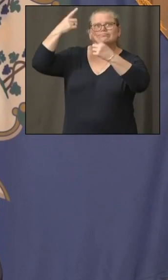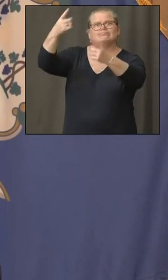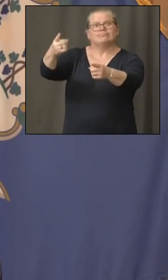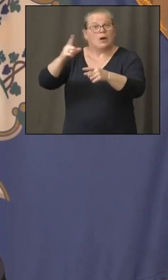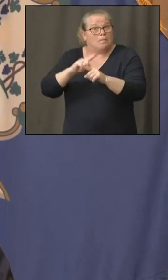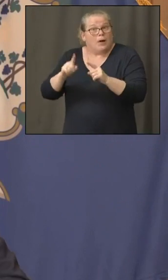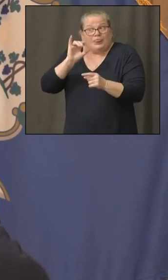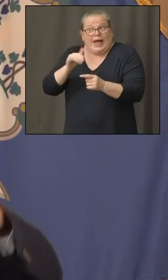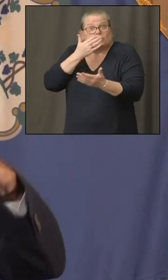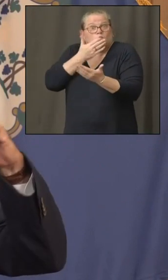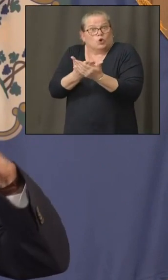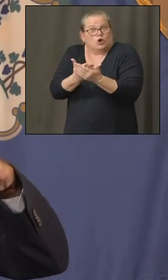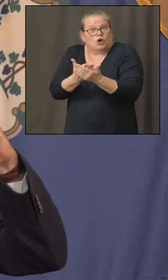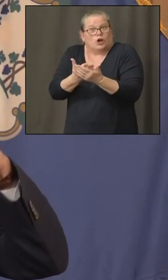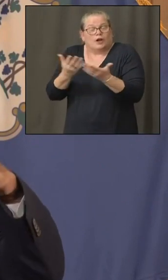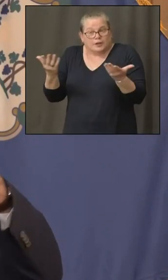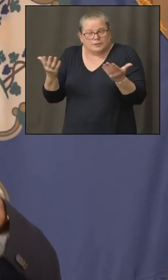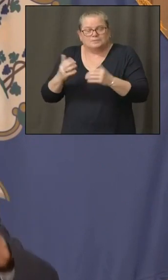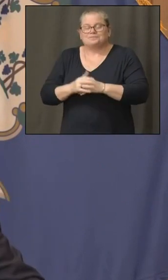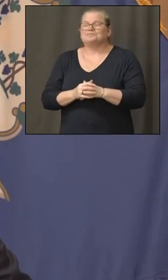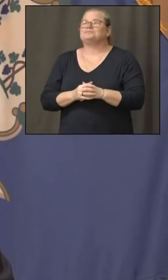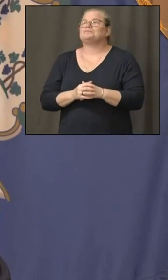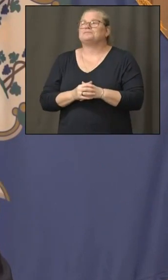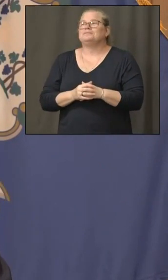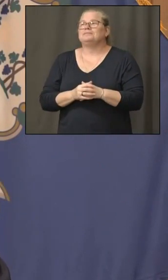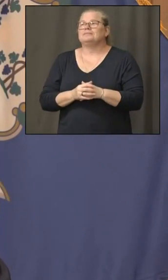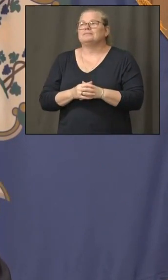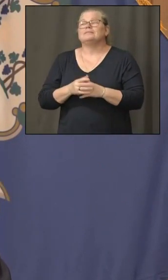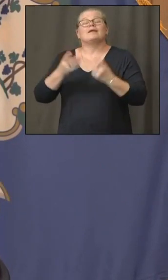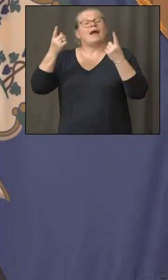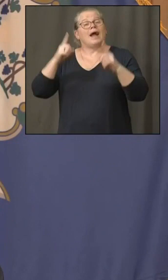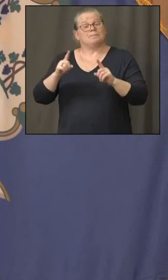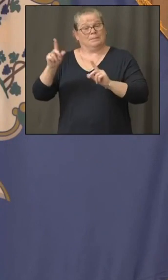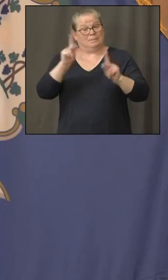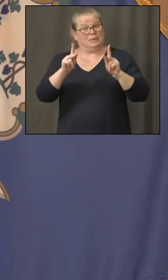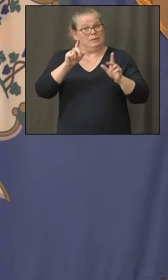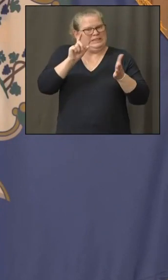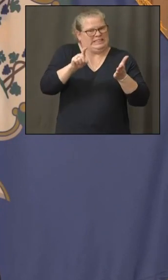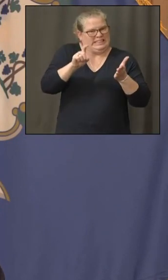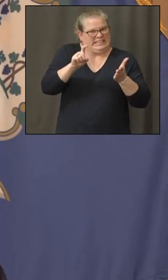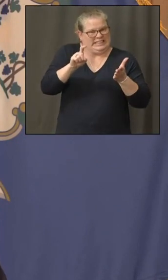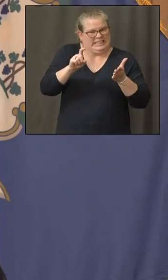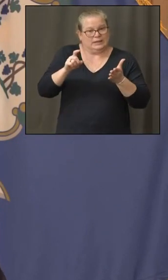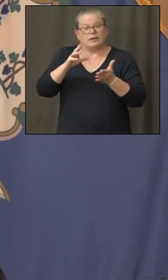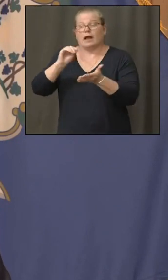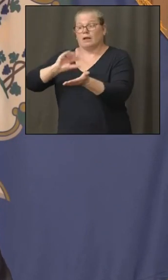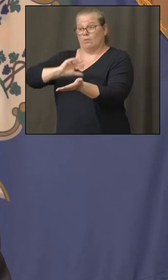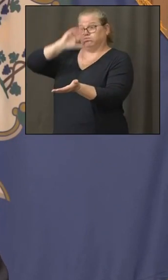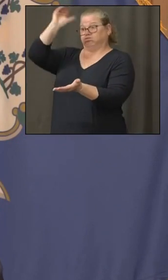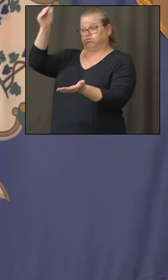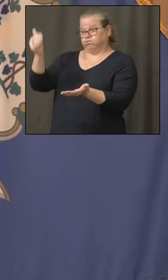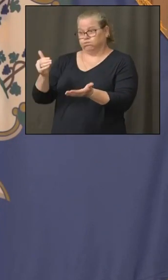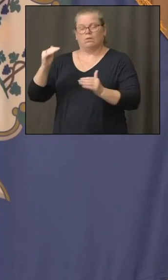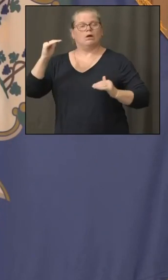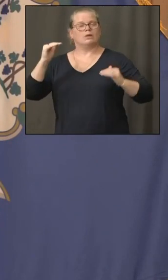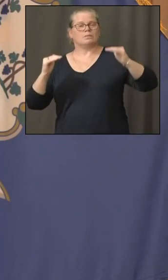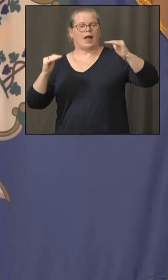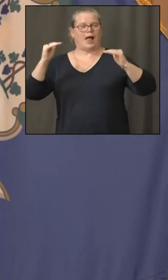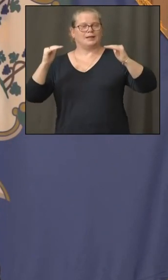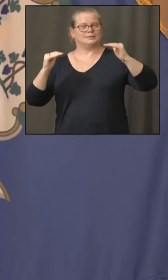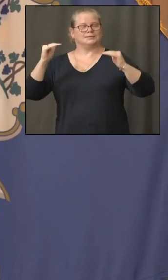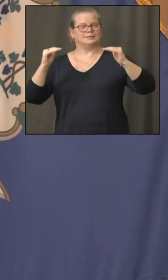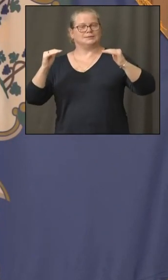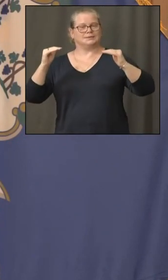before, Christine, supply and demand have come more into balance. And I think Josh pointed out to me that